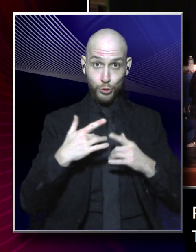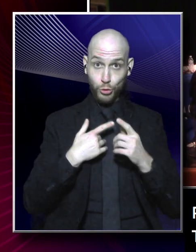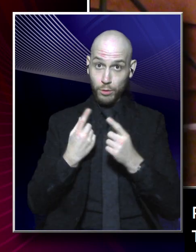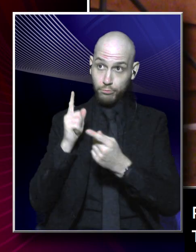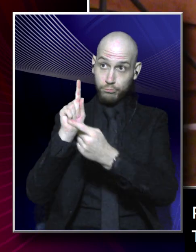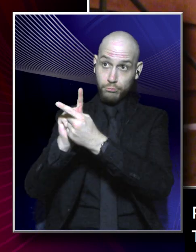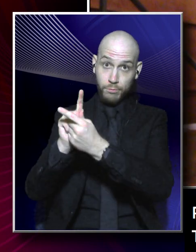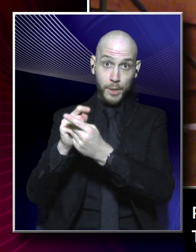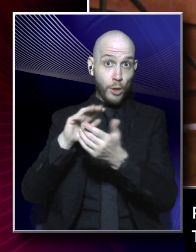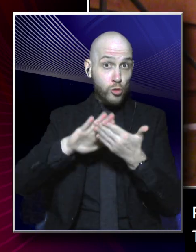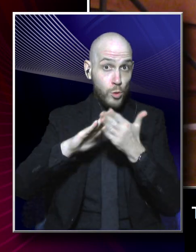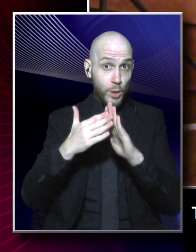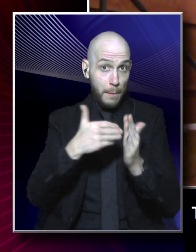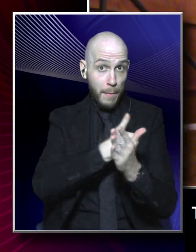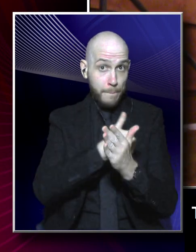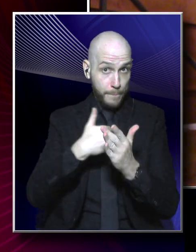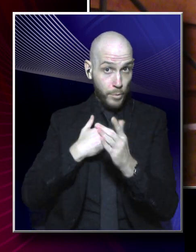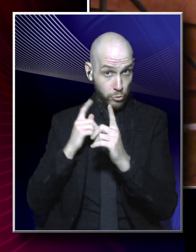community? Yes.